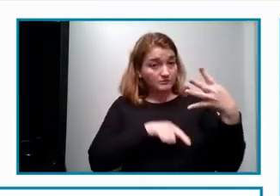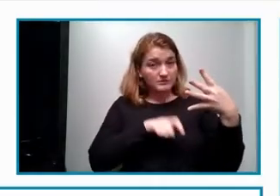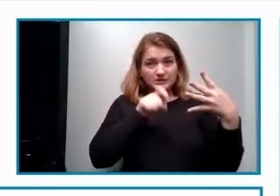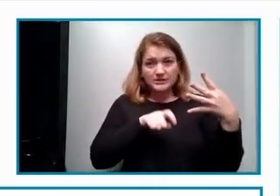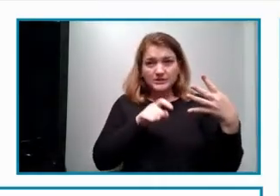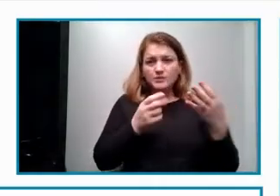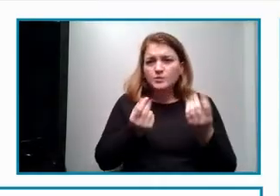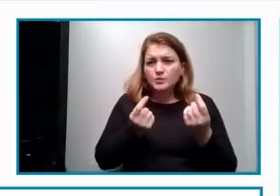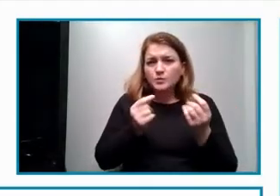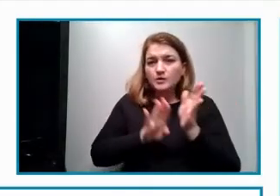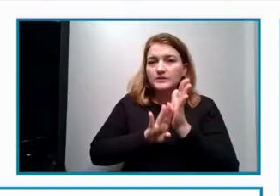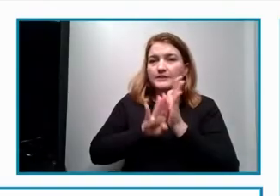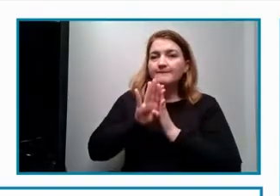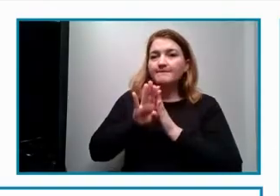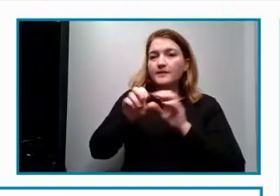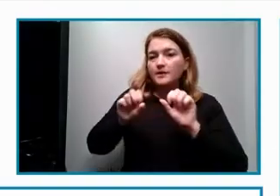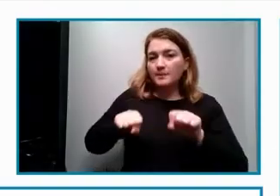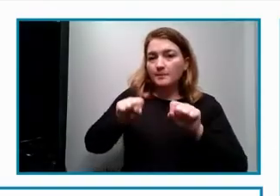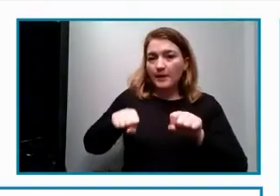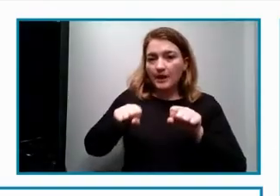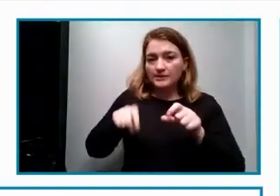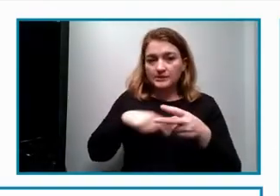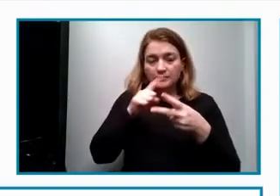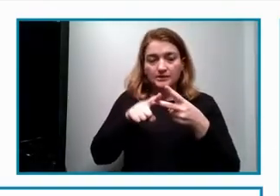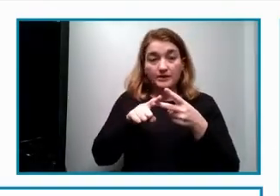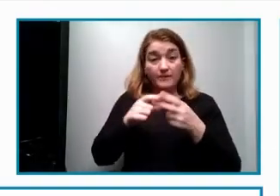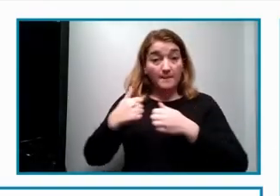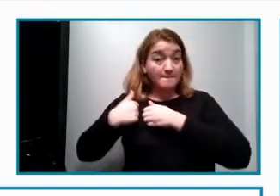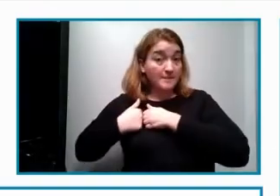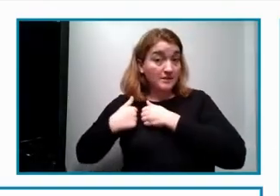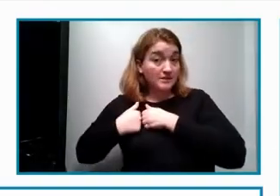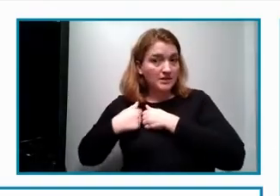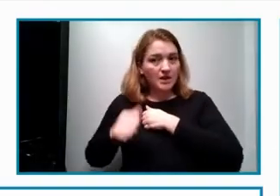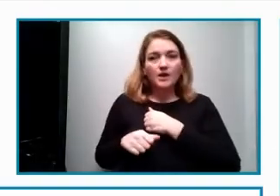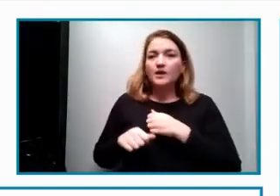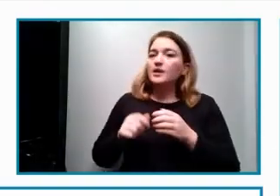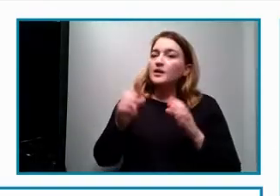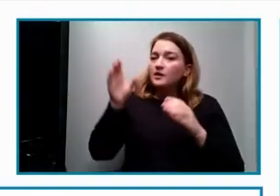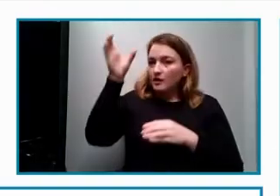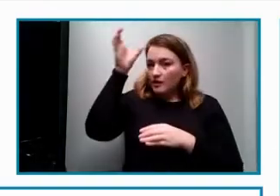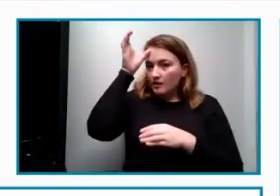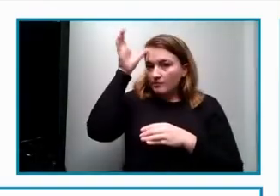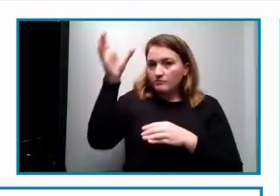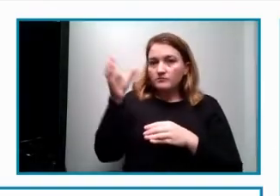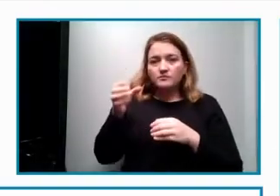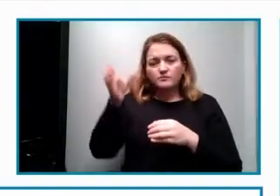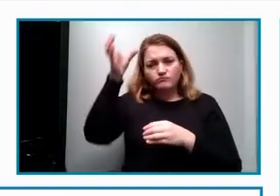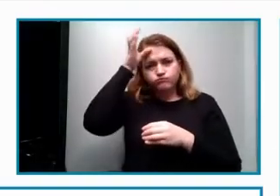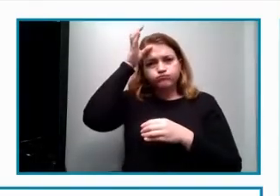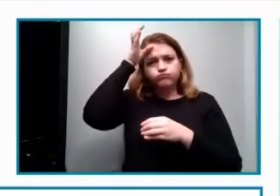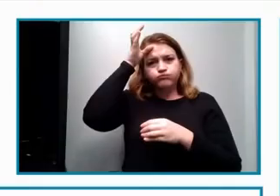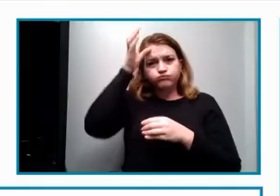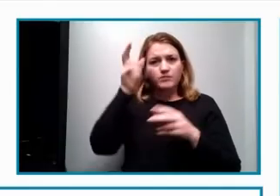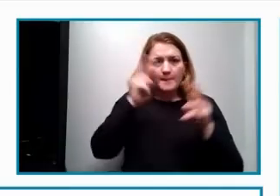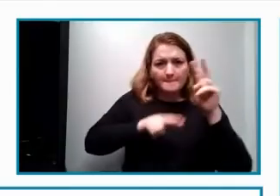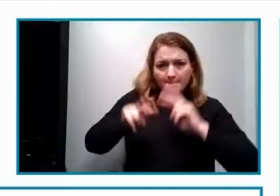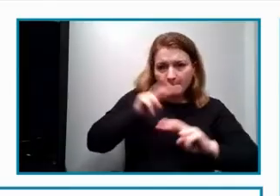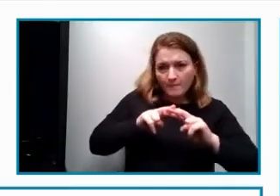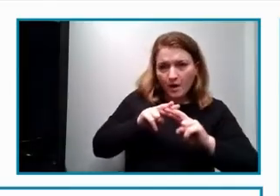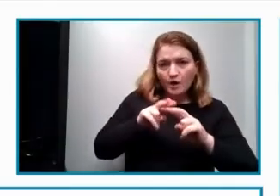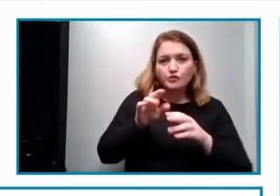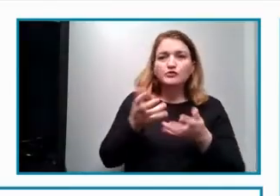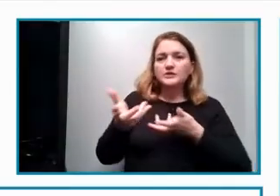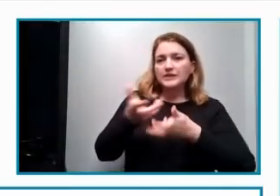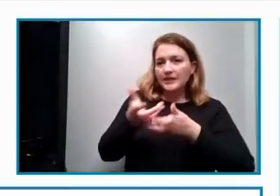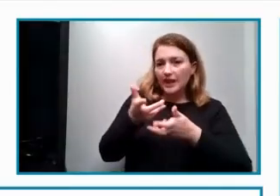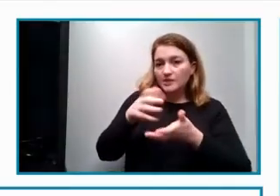community arts organizations in military cultural competency, program monitoring, evaluation, and learning, and creating partnerships, so